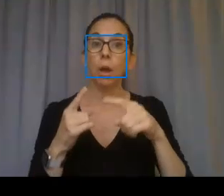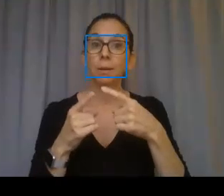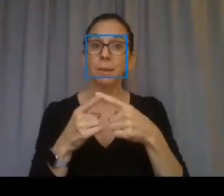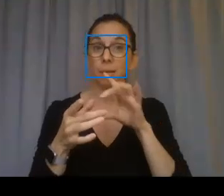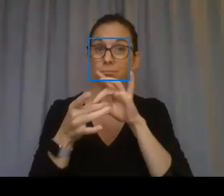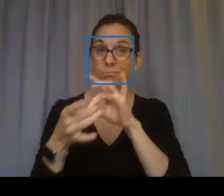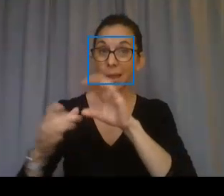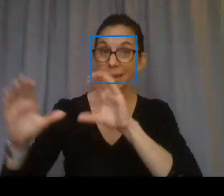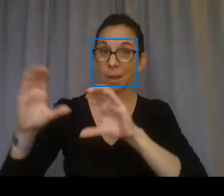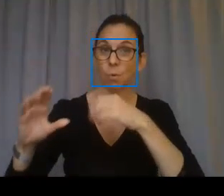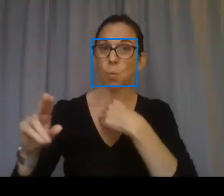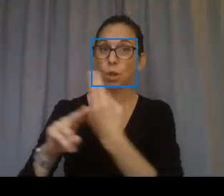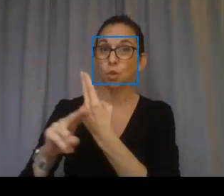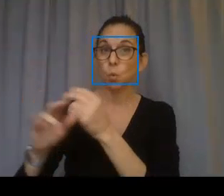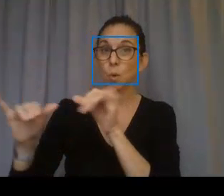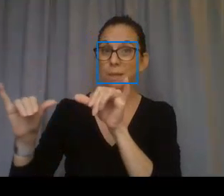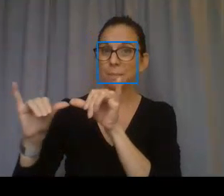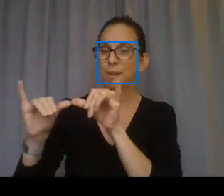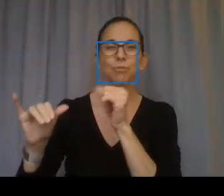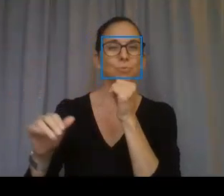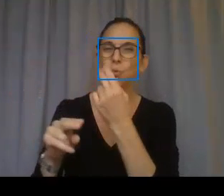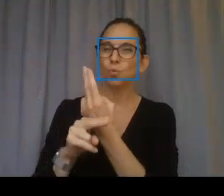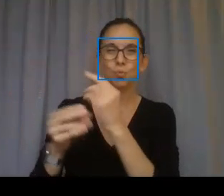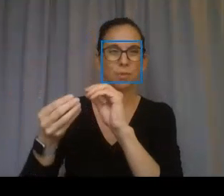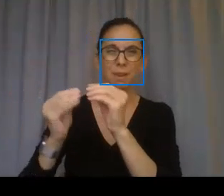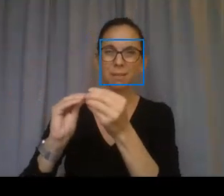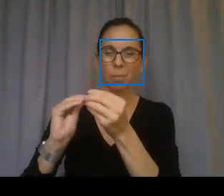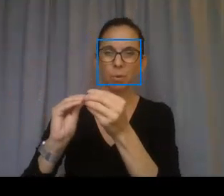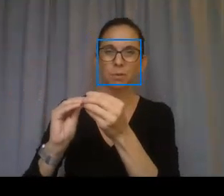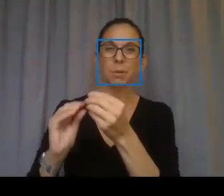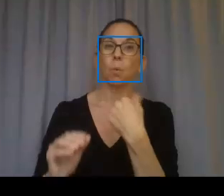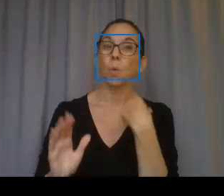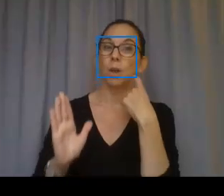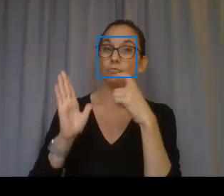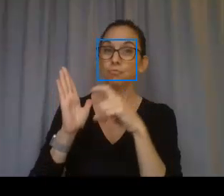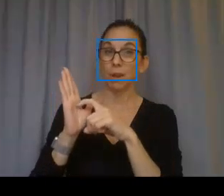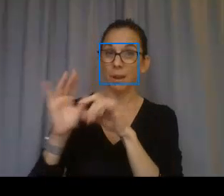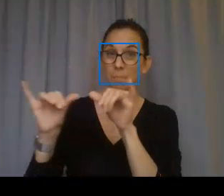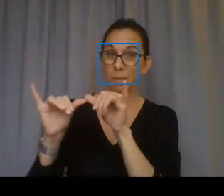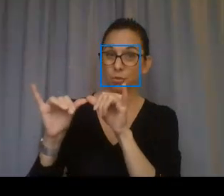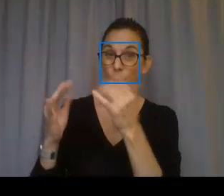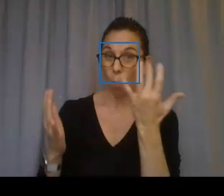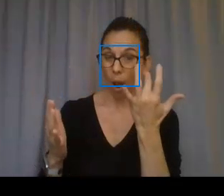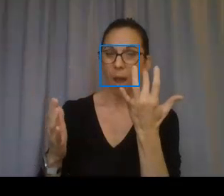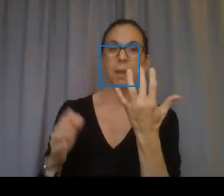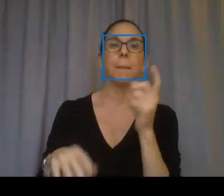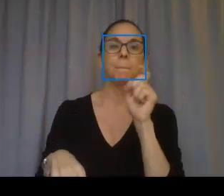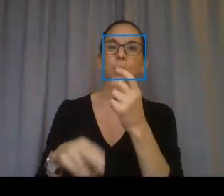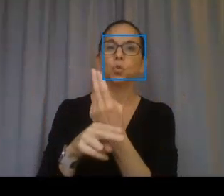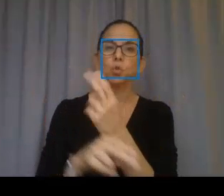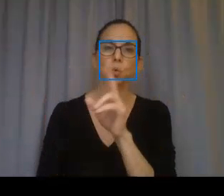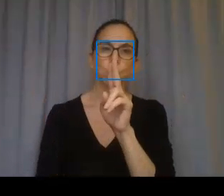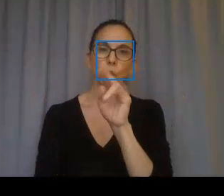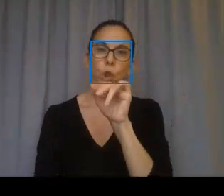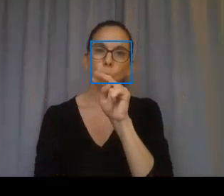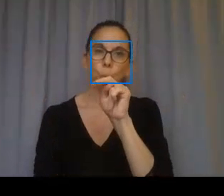use measurements and we don't use numbers. And we recognize measurements because they have units after them. But because they're